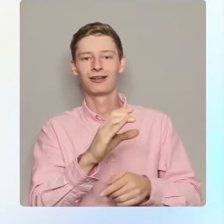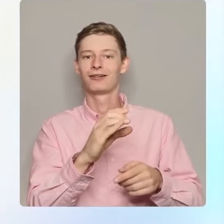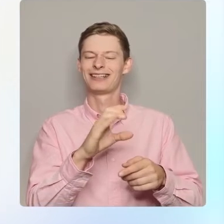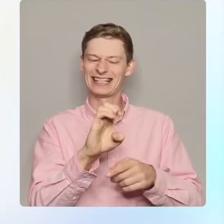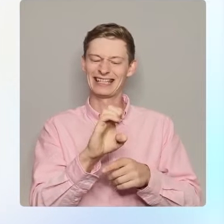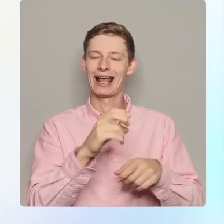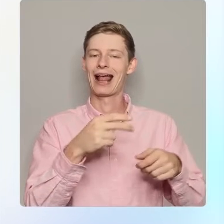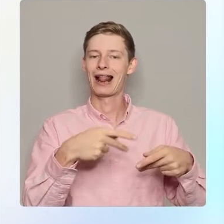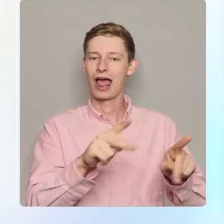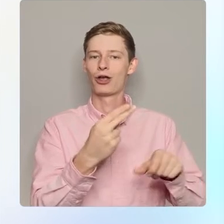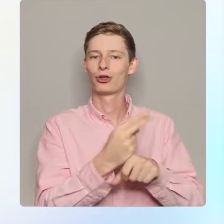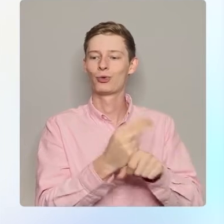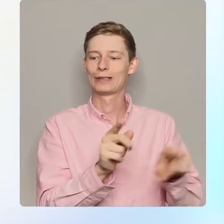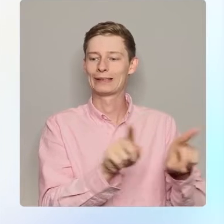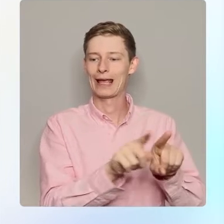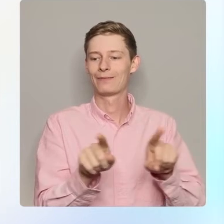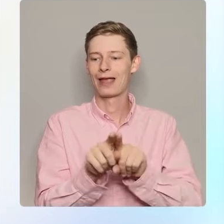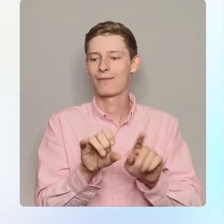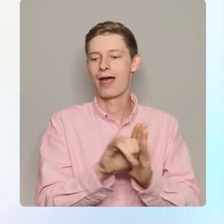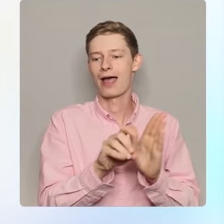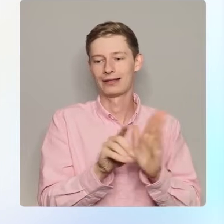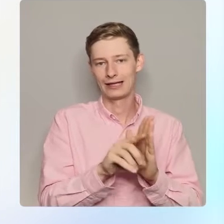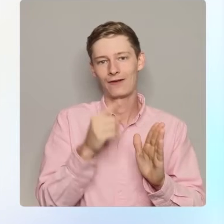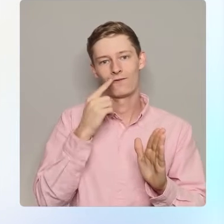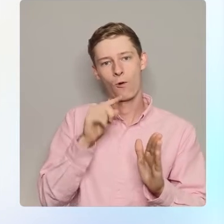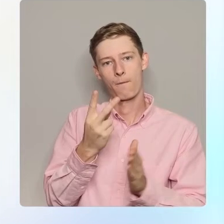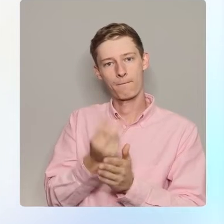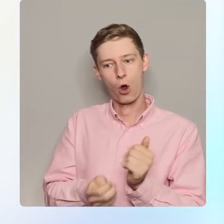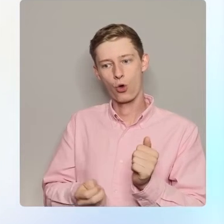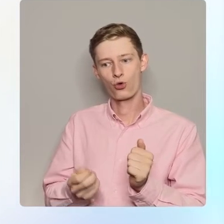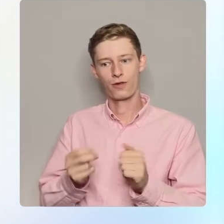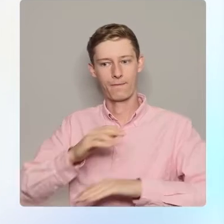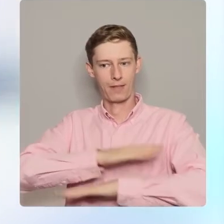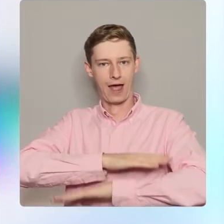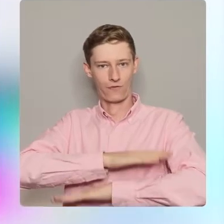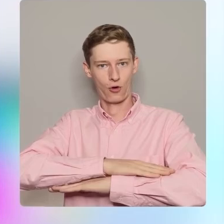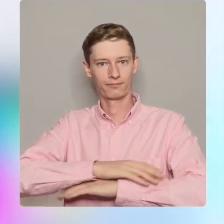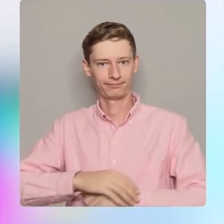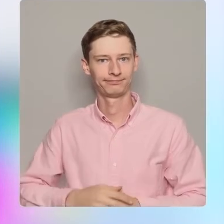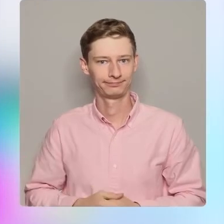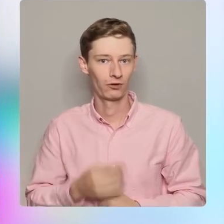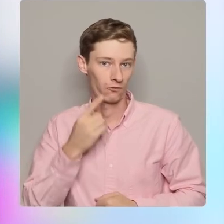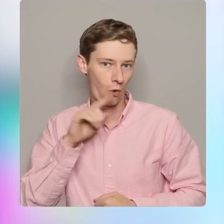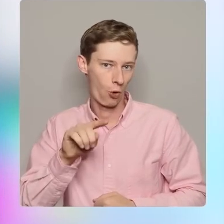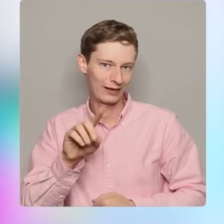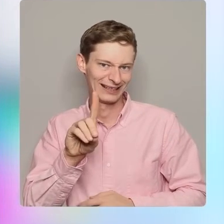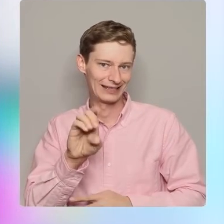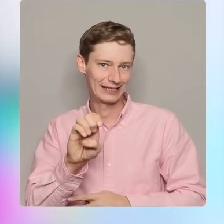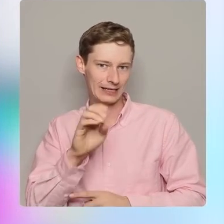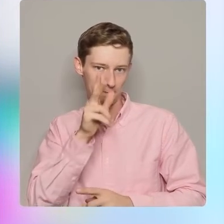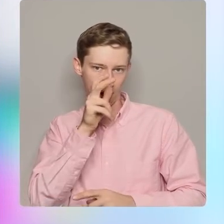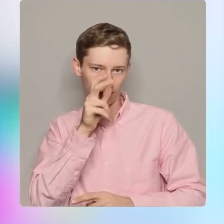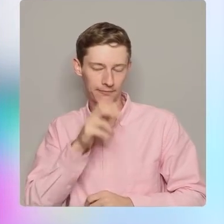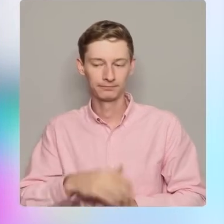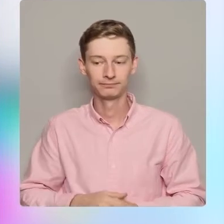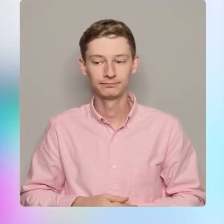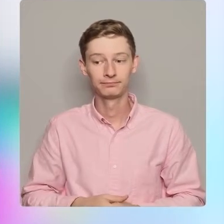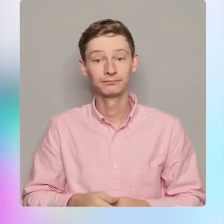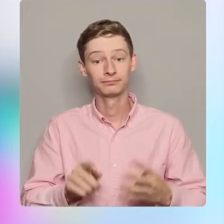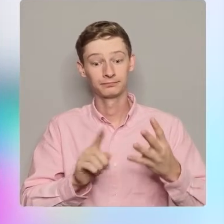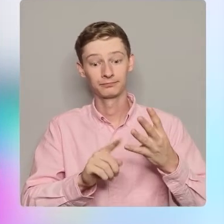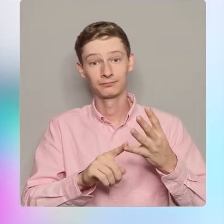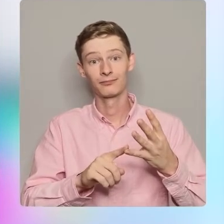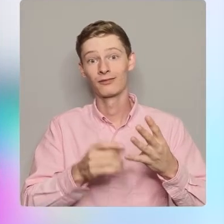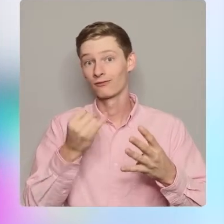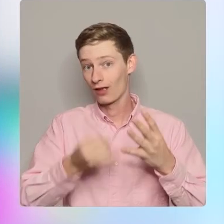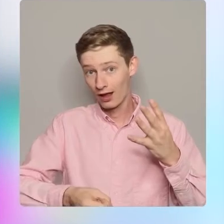if you're a game developer of PC VR games or you used to developing with Visual Studio,